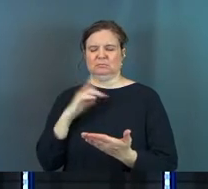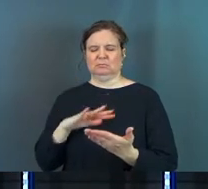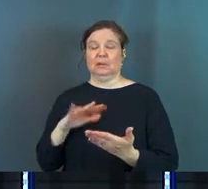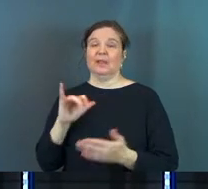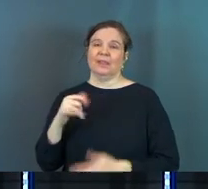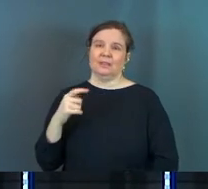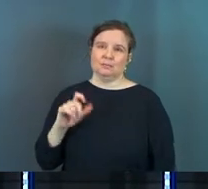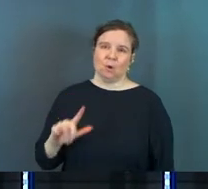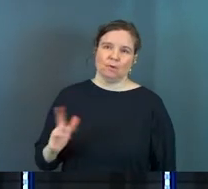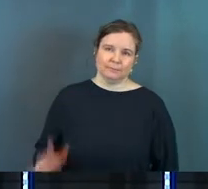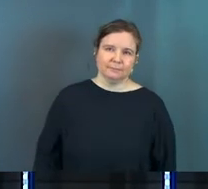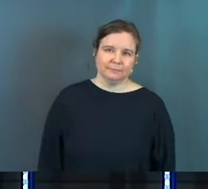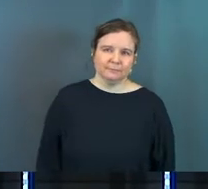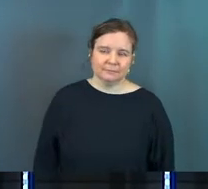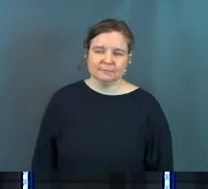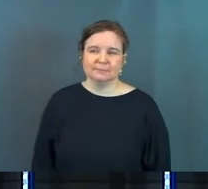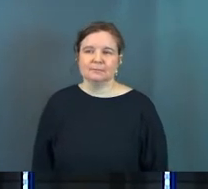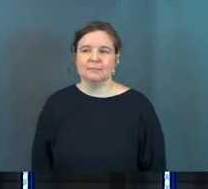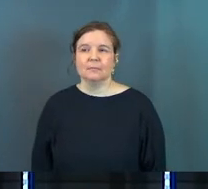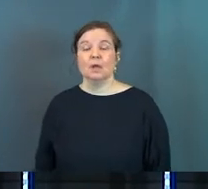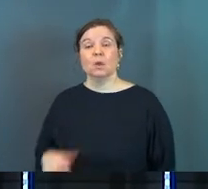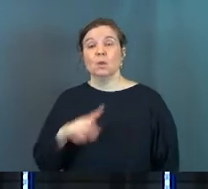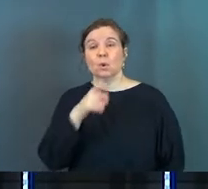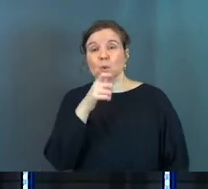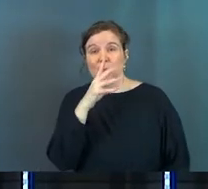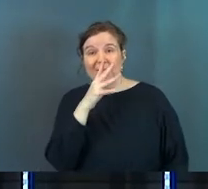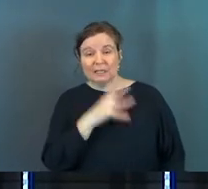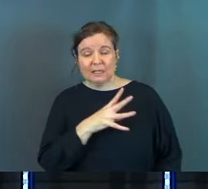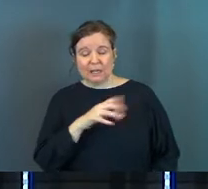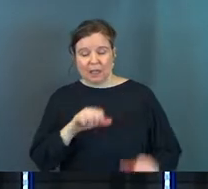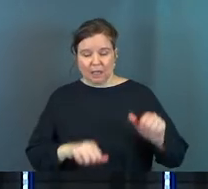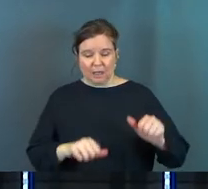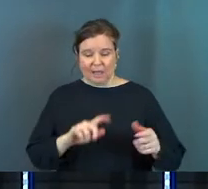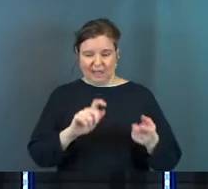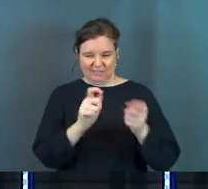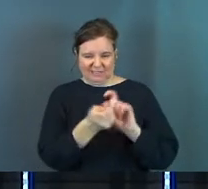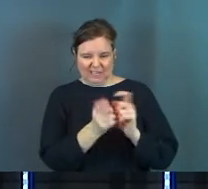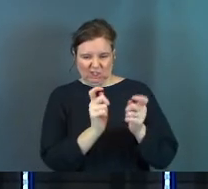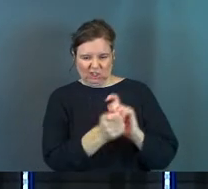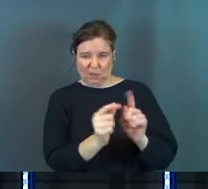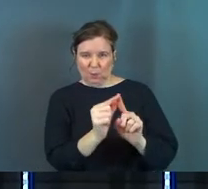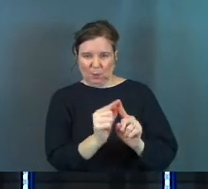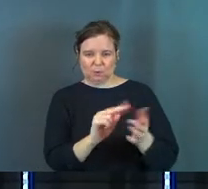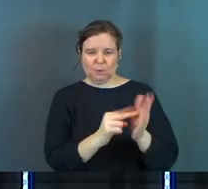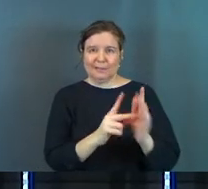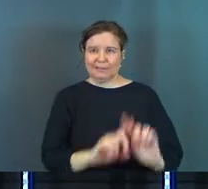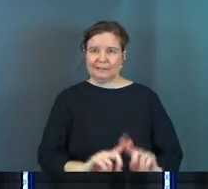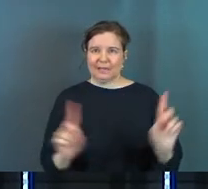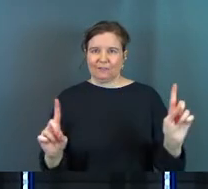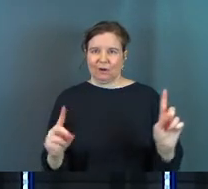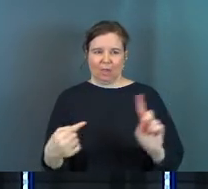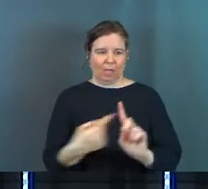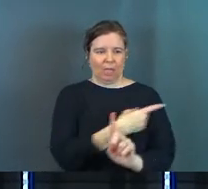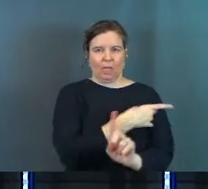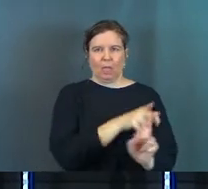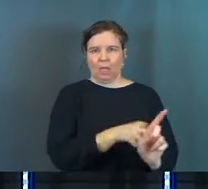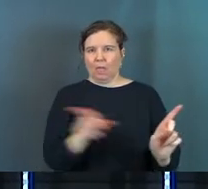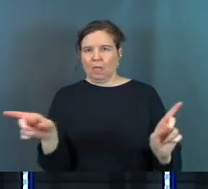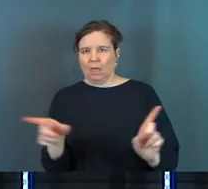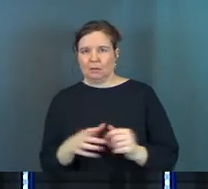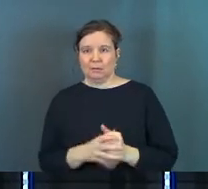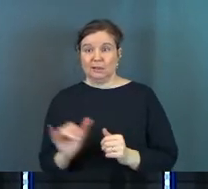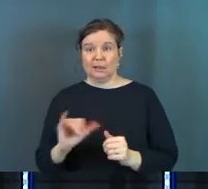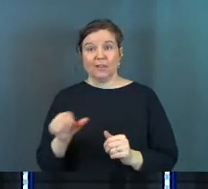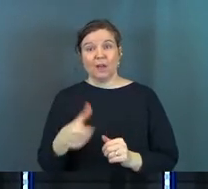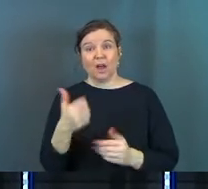That's Paul. Hard to understand. And those who are ignorant and unstable have twisted his letters to mean something quite different, just as they do